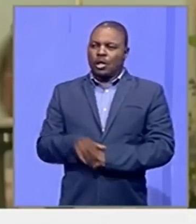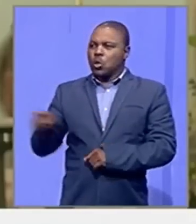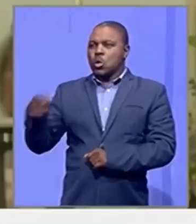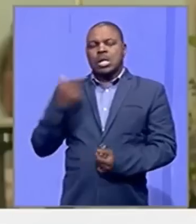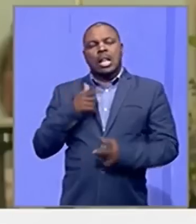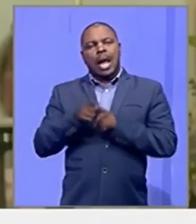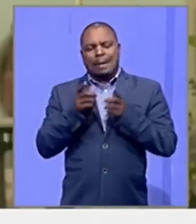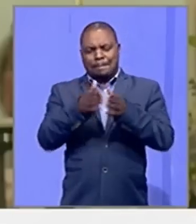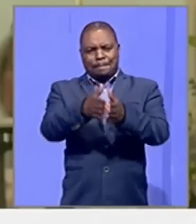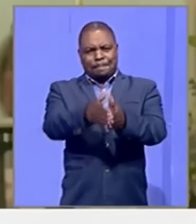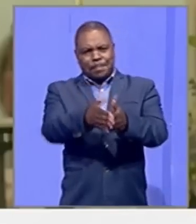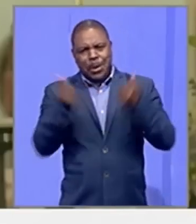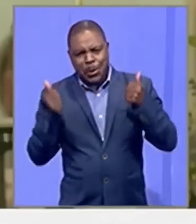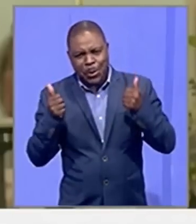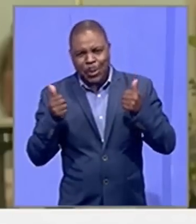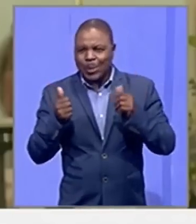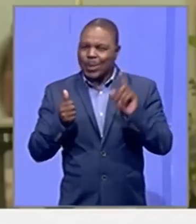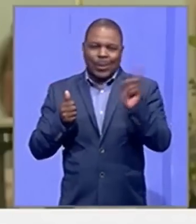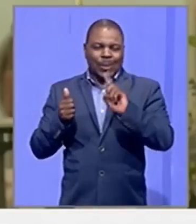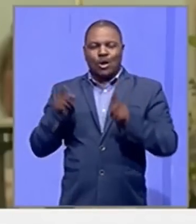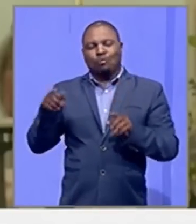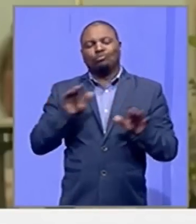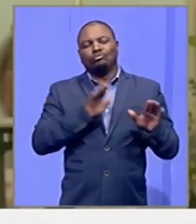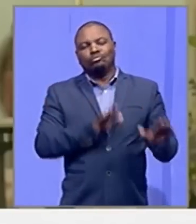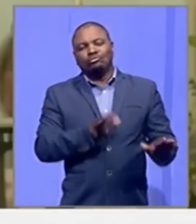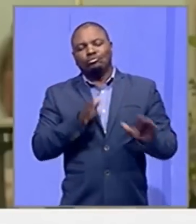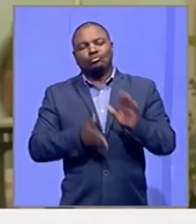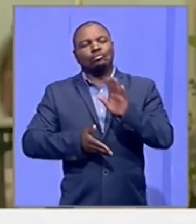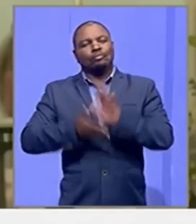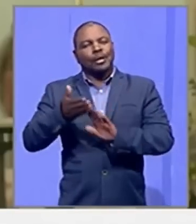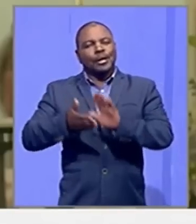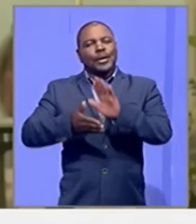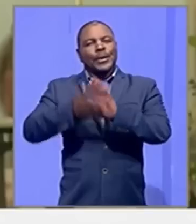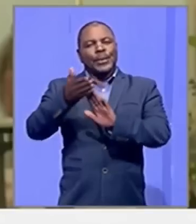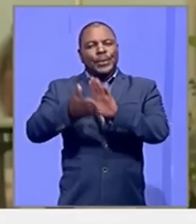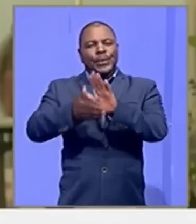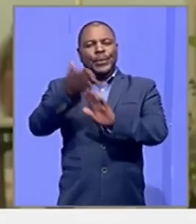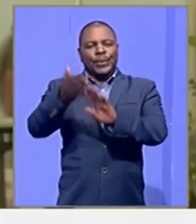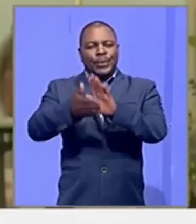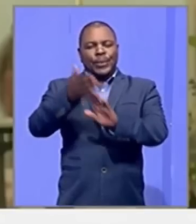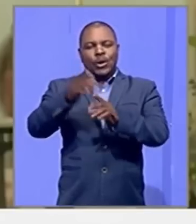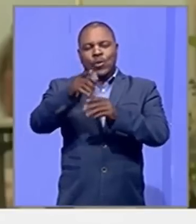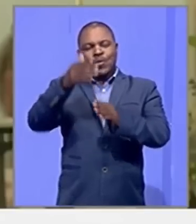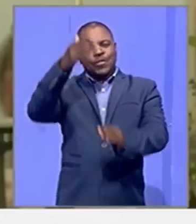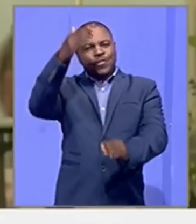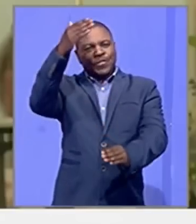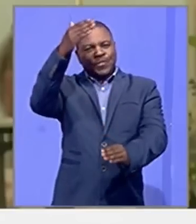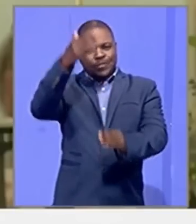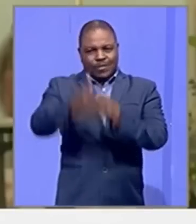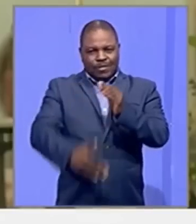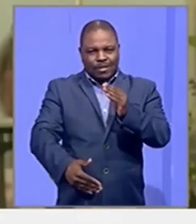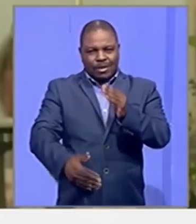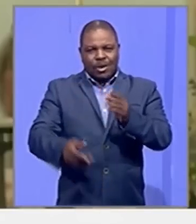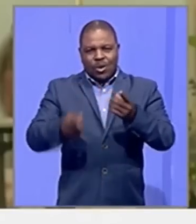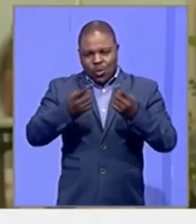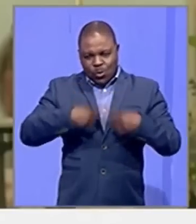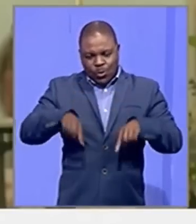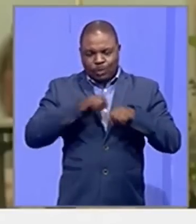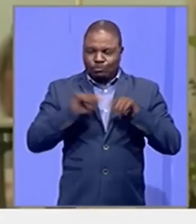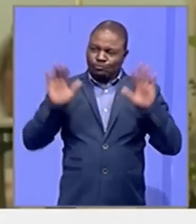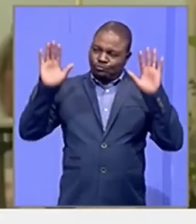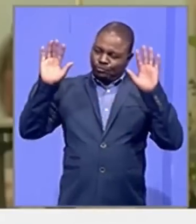sprint, but a long uphill marathon, and as you broke the tape at the end, we raise our